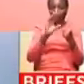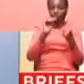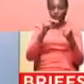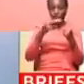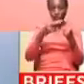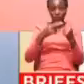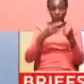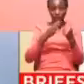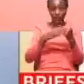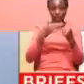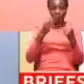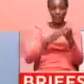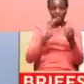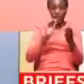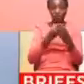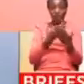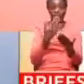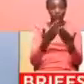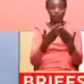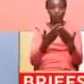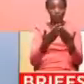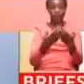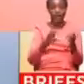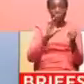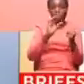+254 717 062 098. Or you may dial